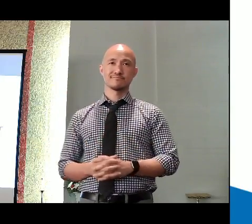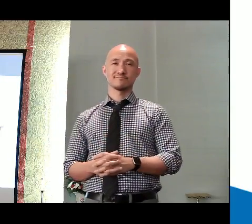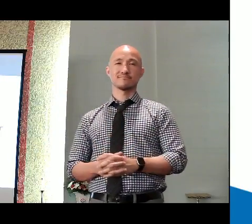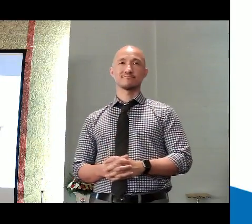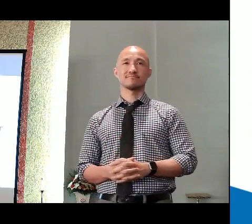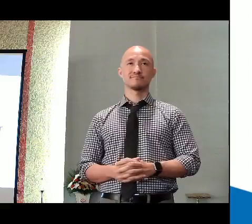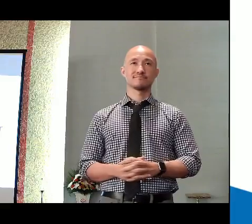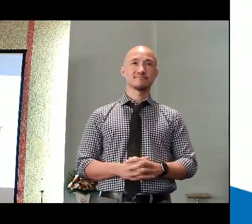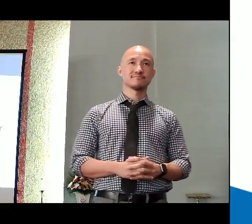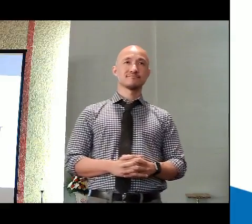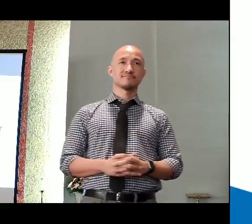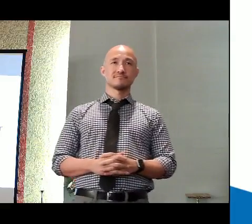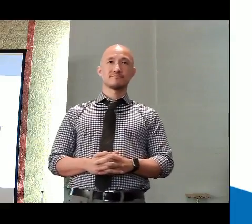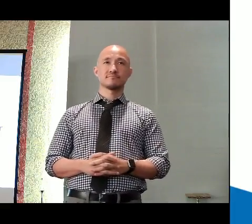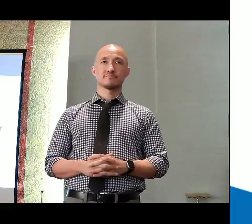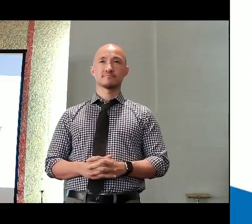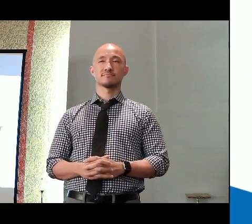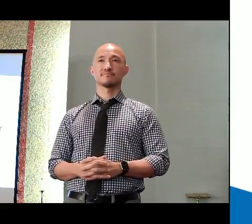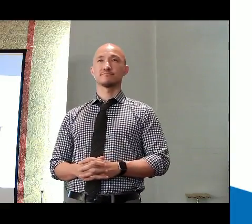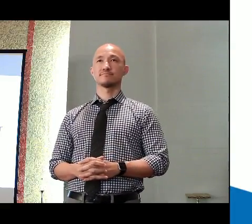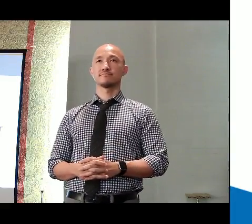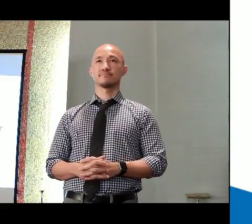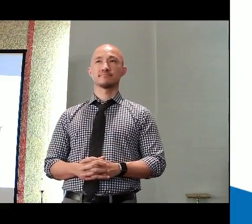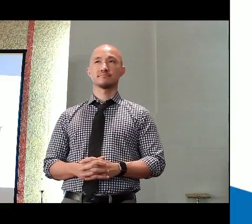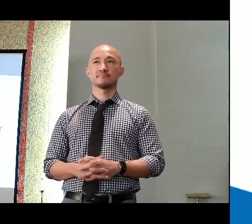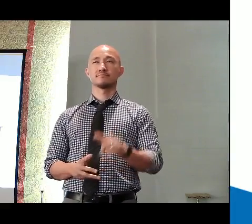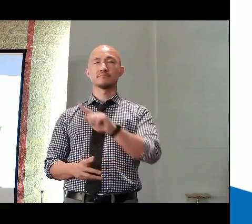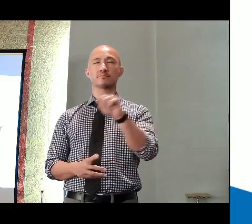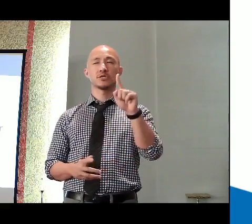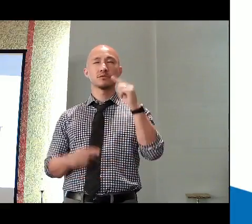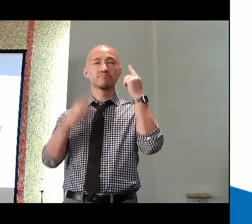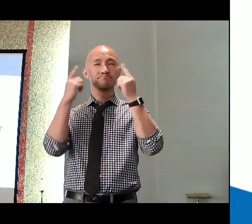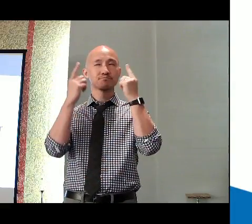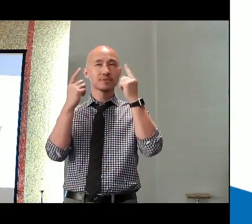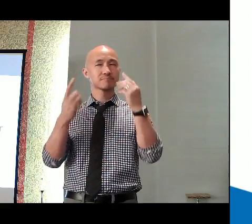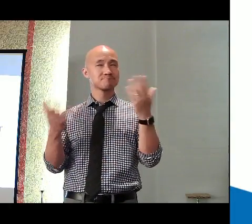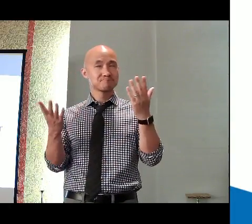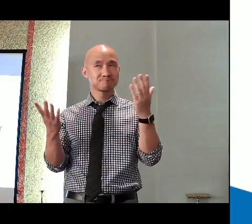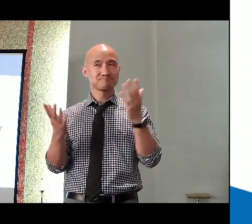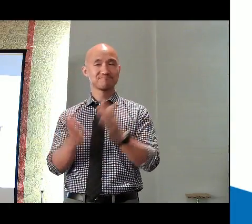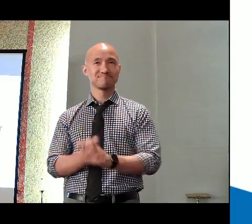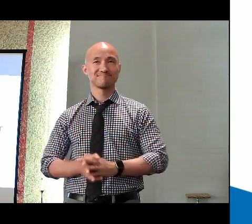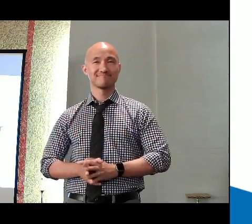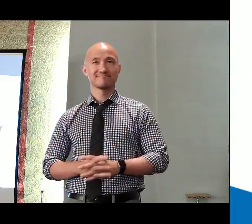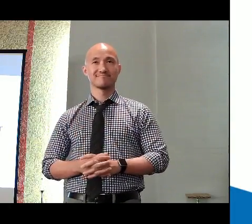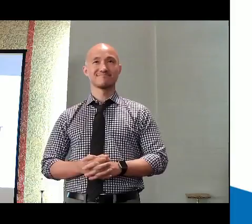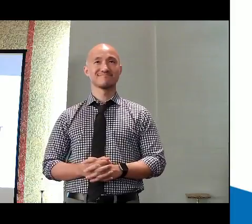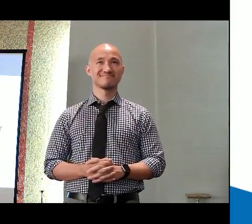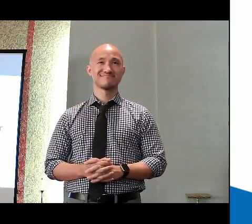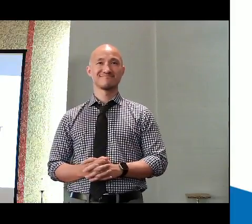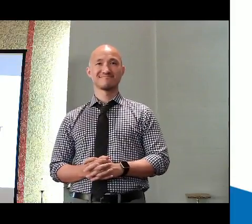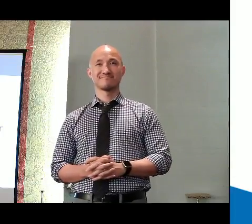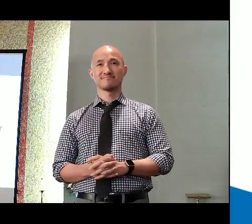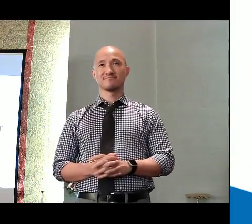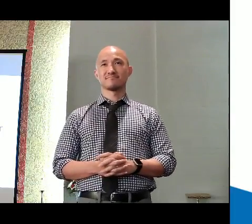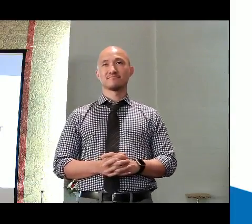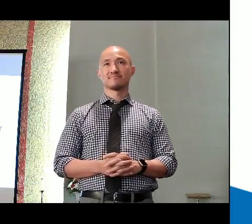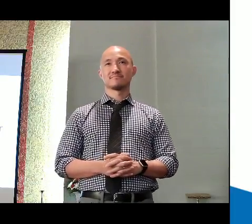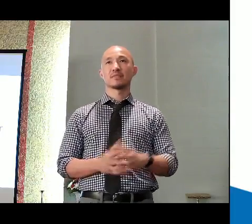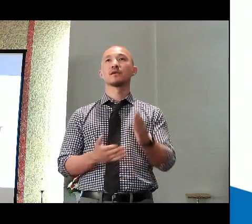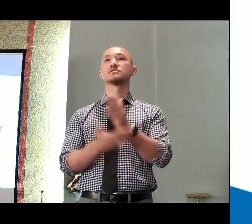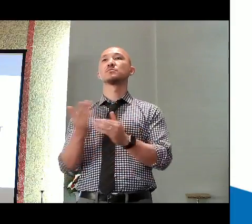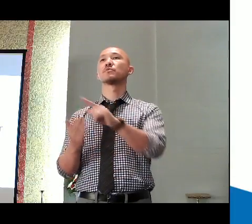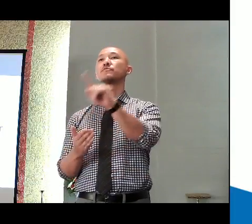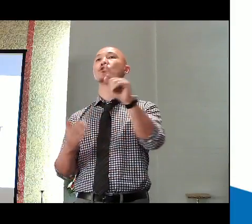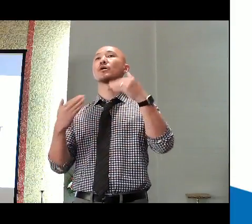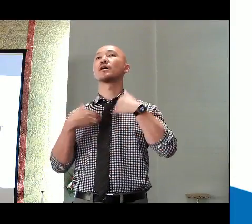important or is it more important? What do you think? Isn't it more important? Some of you who have